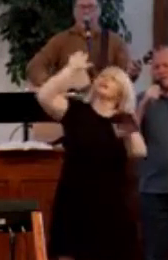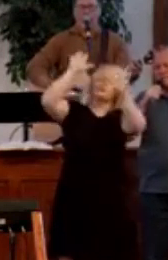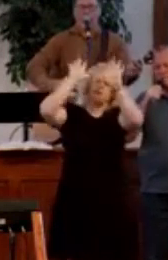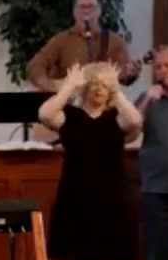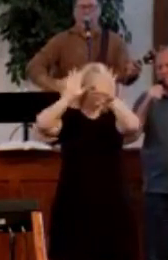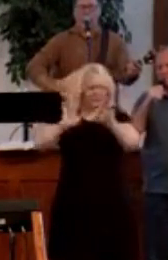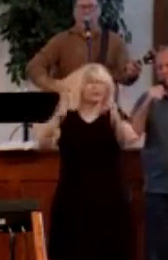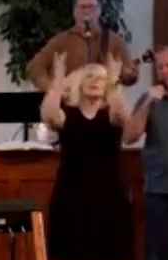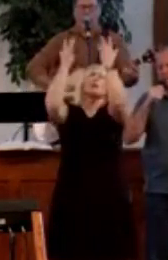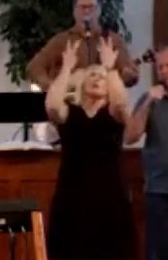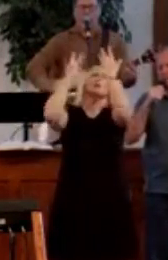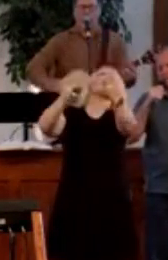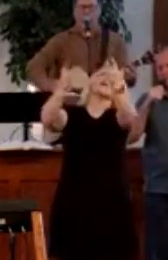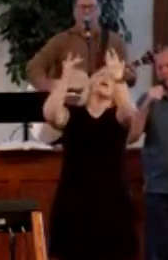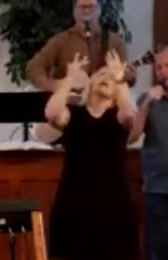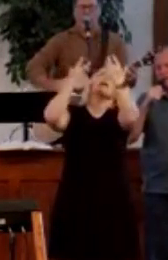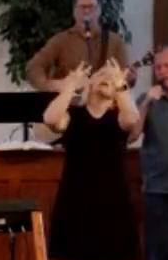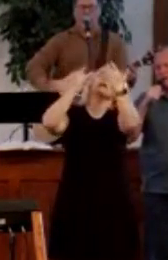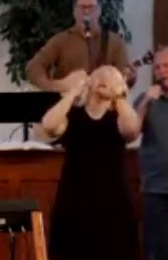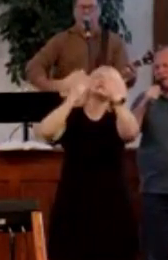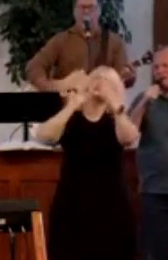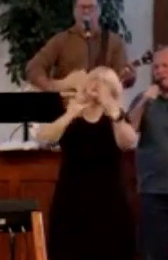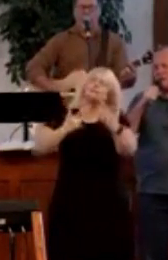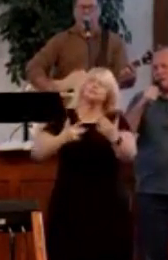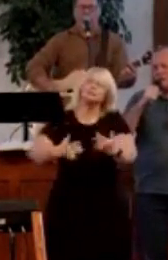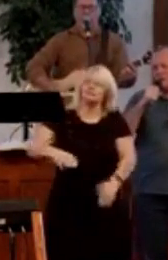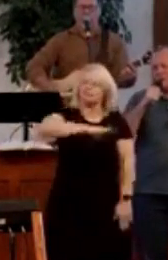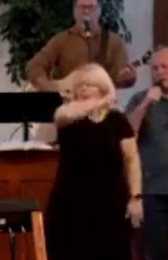flood, His mercy breaks,